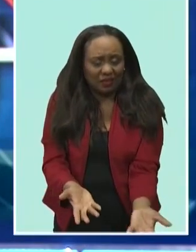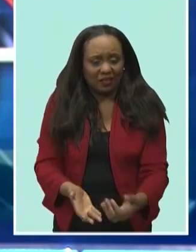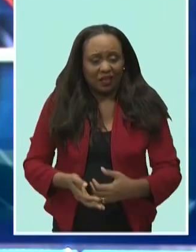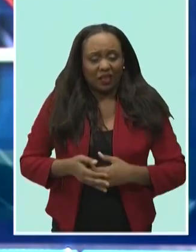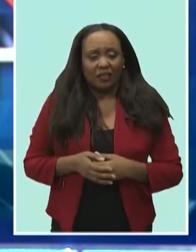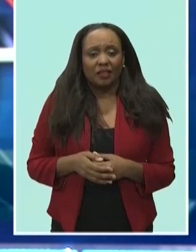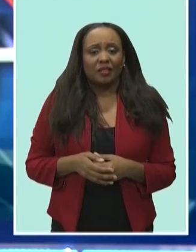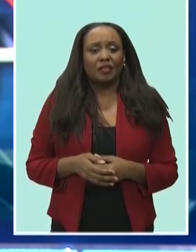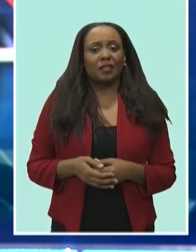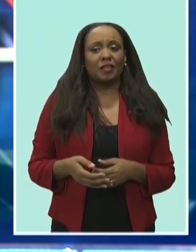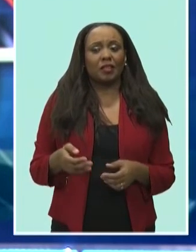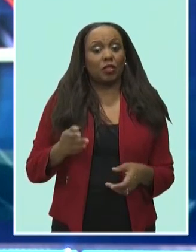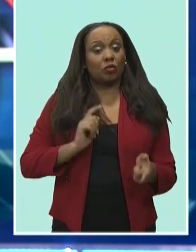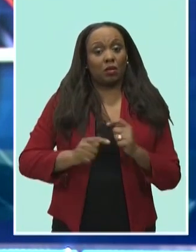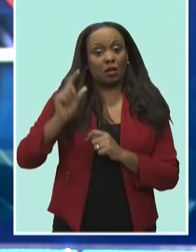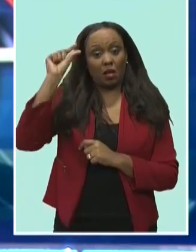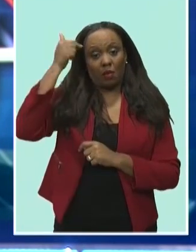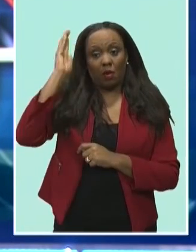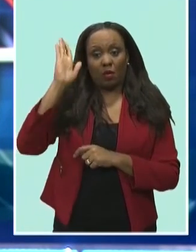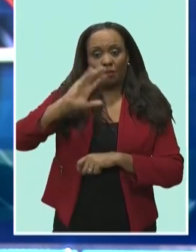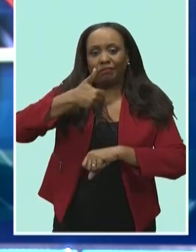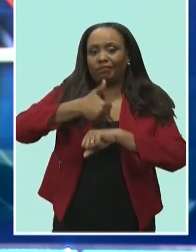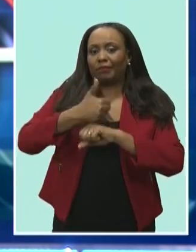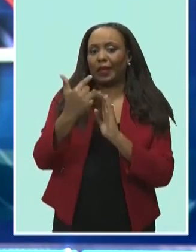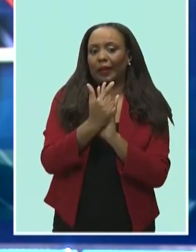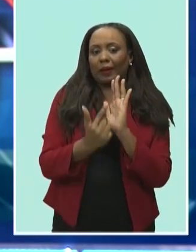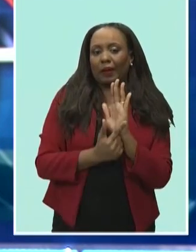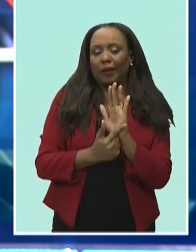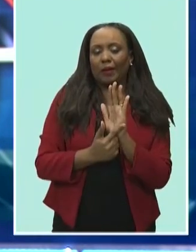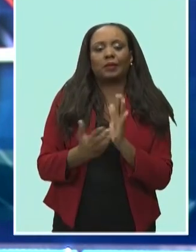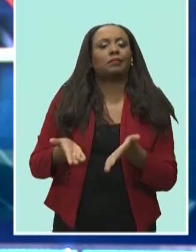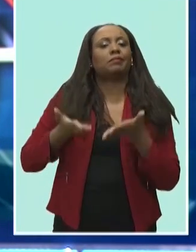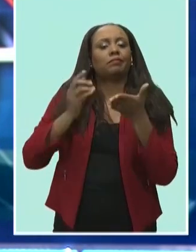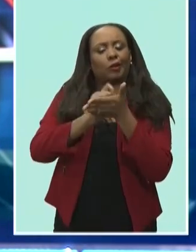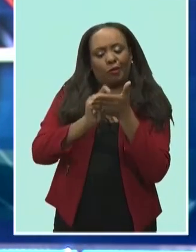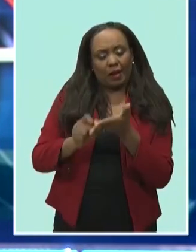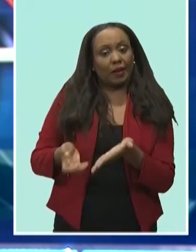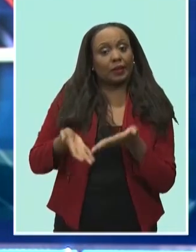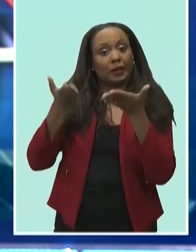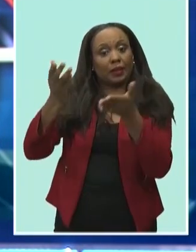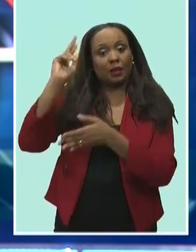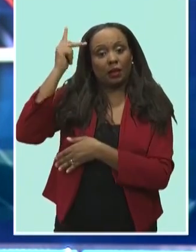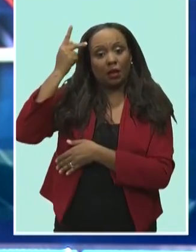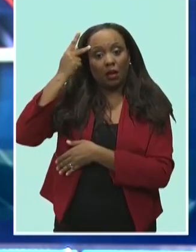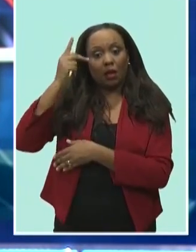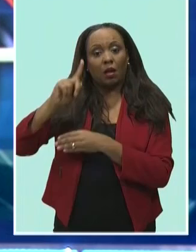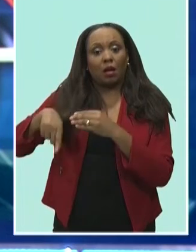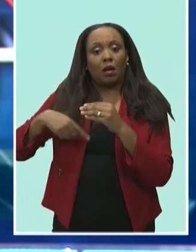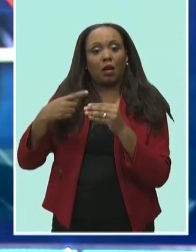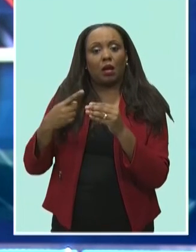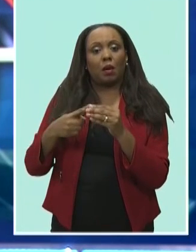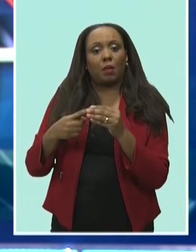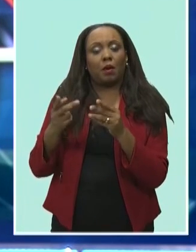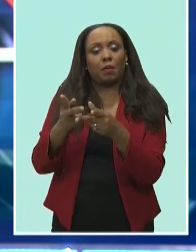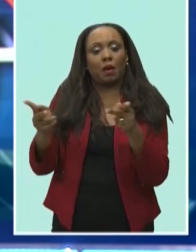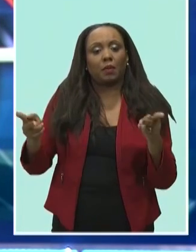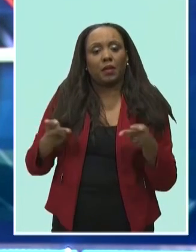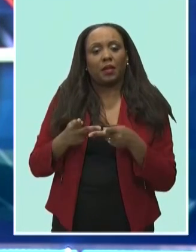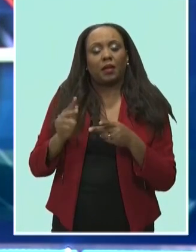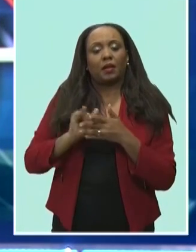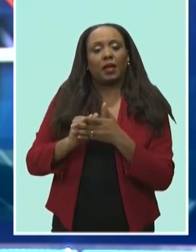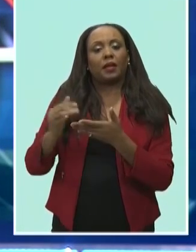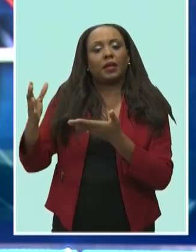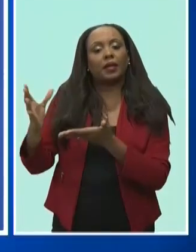Trinidad's government will also be bringing legislation to Parliament regarding the forfeiture of property obtained through criminal